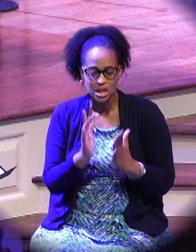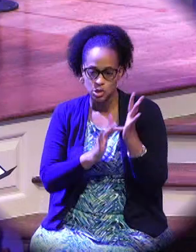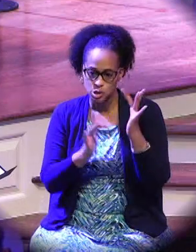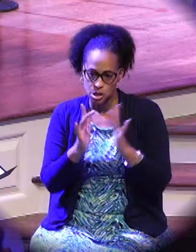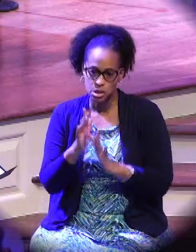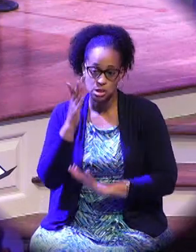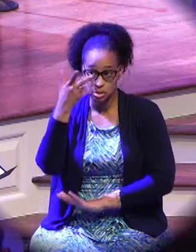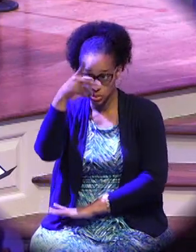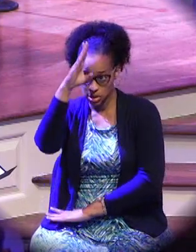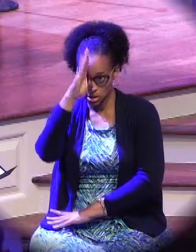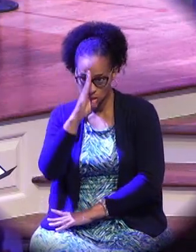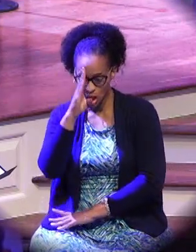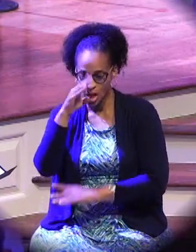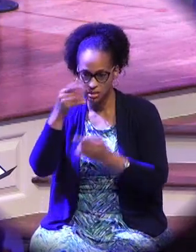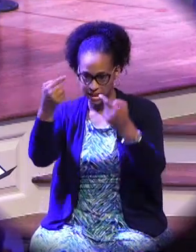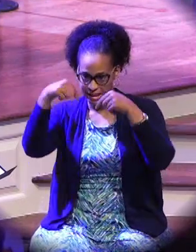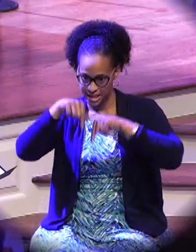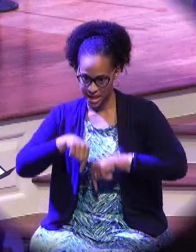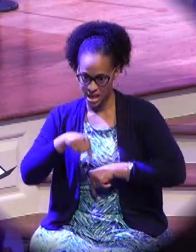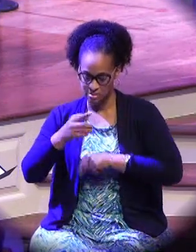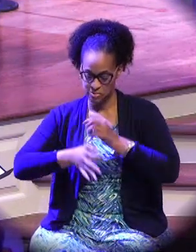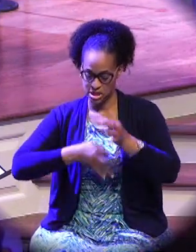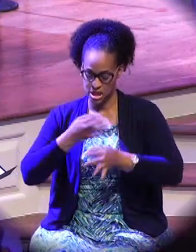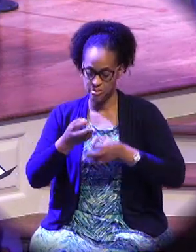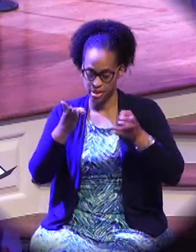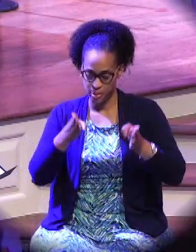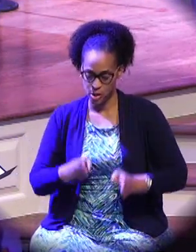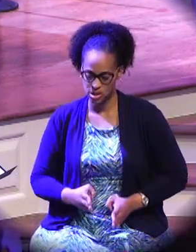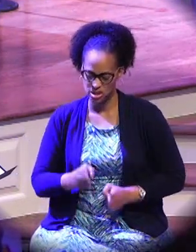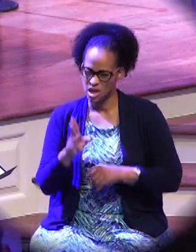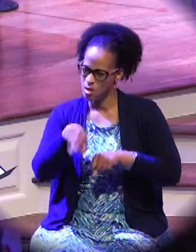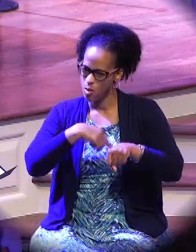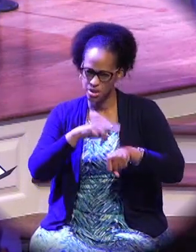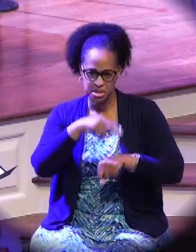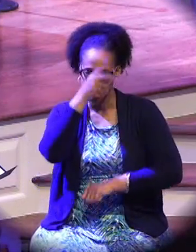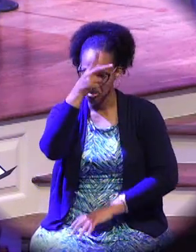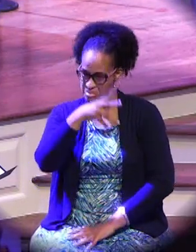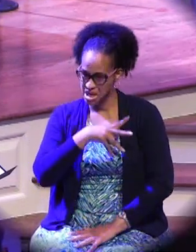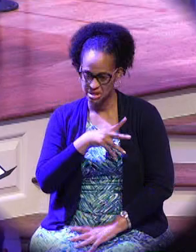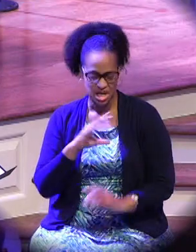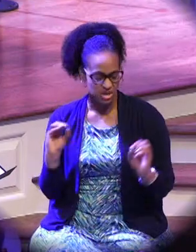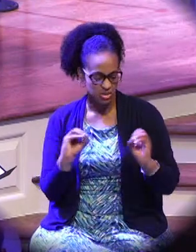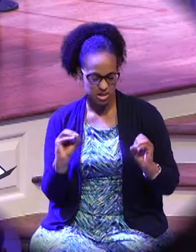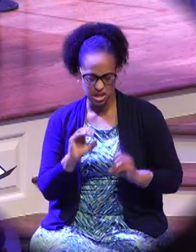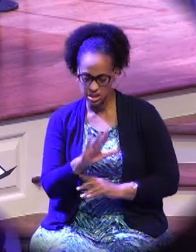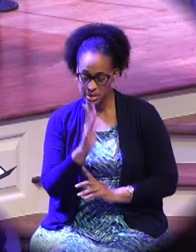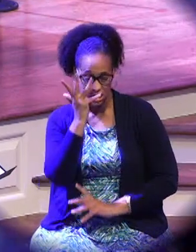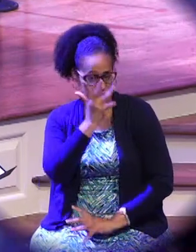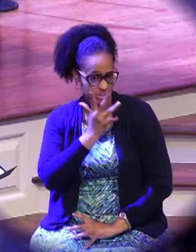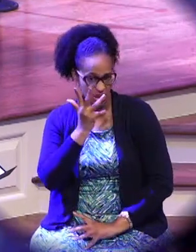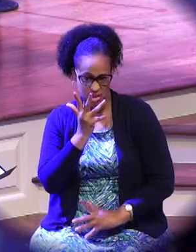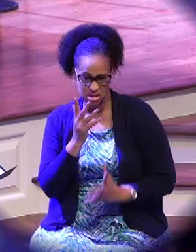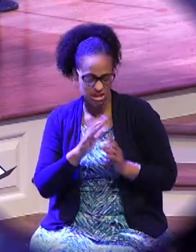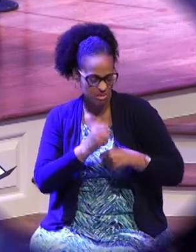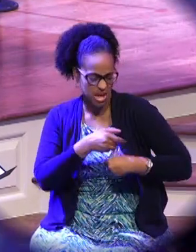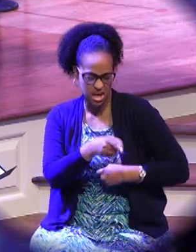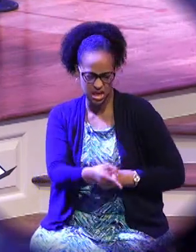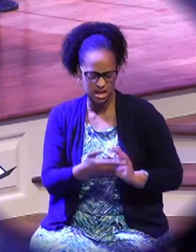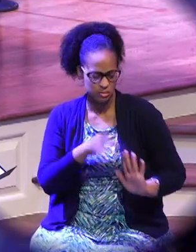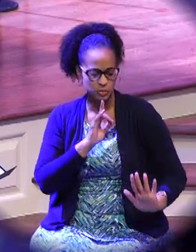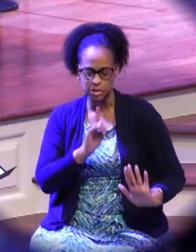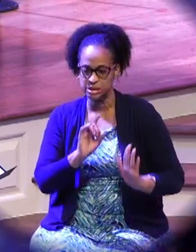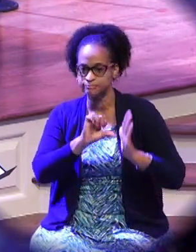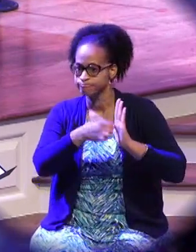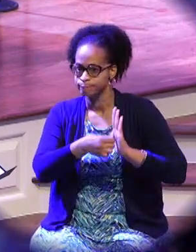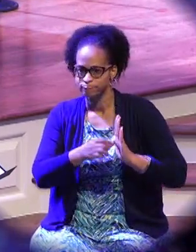was God in the flesh, he came as an ordinary man, that there wasn't anything about his appearance that made him stand out.